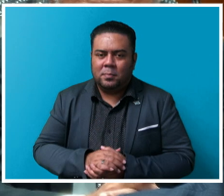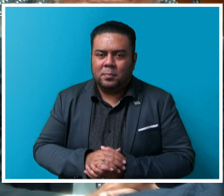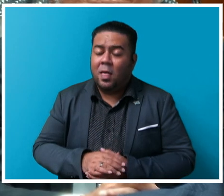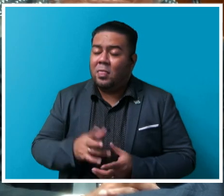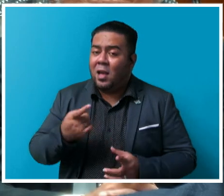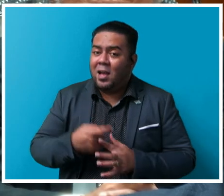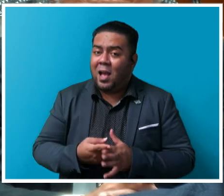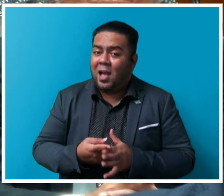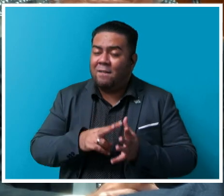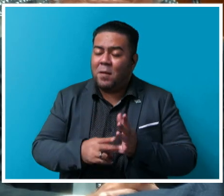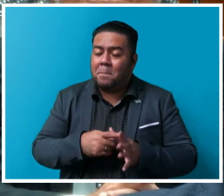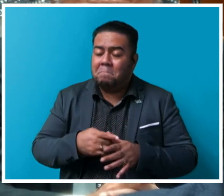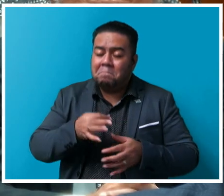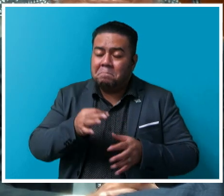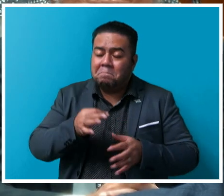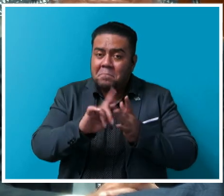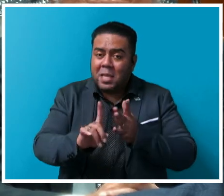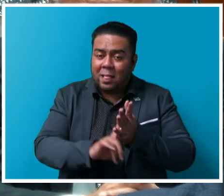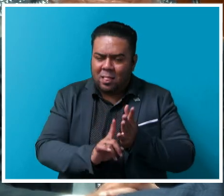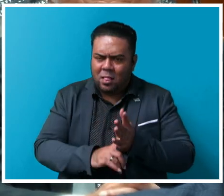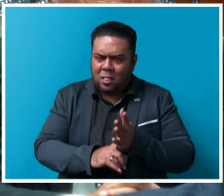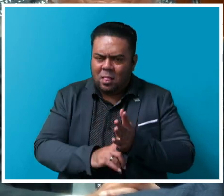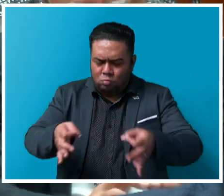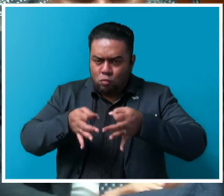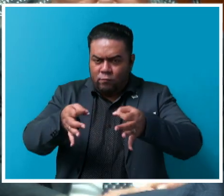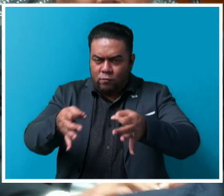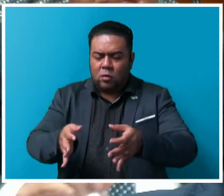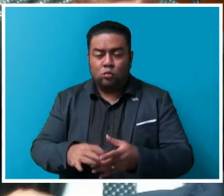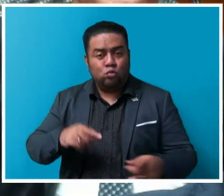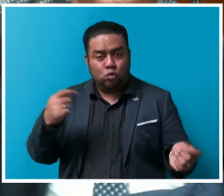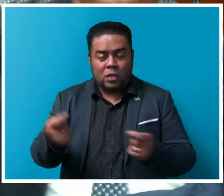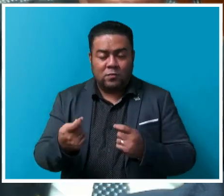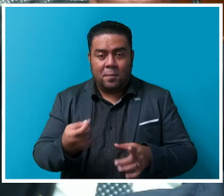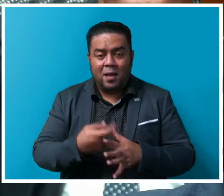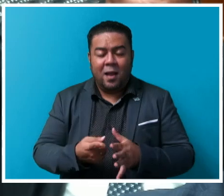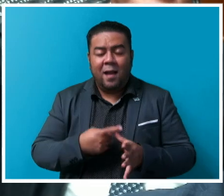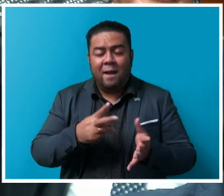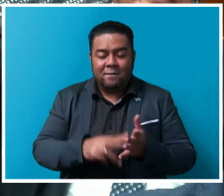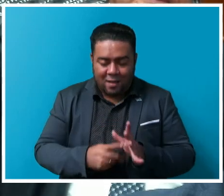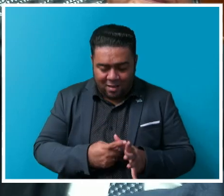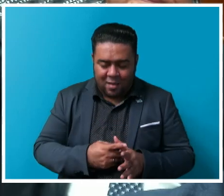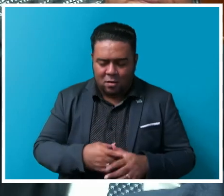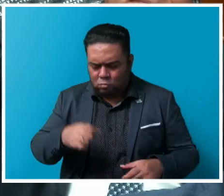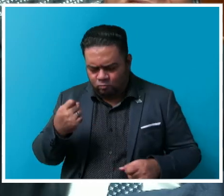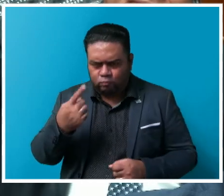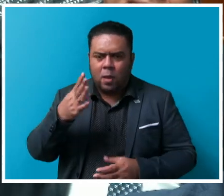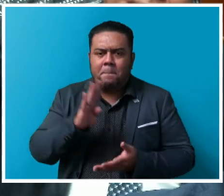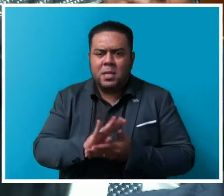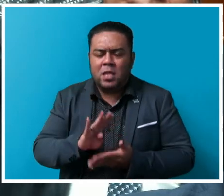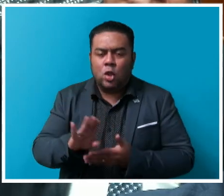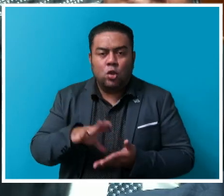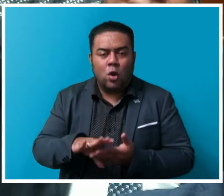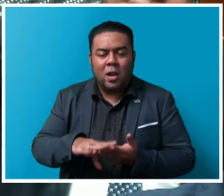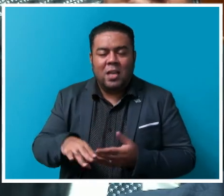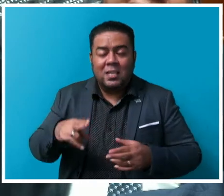bill will be brought forward in this session to transform Kava and realize its potential as a billion-dollar industry for